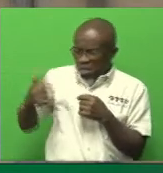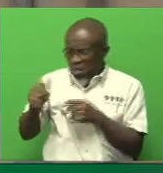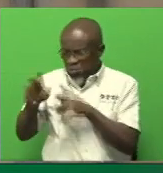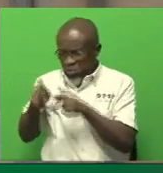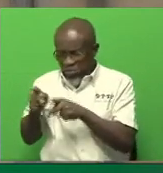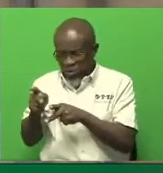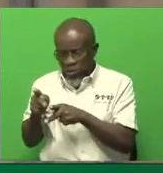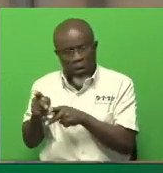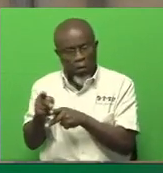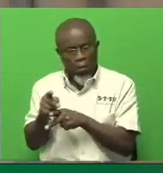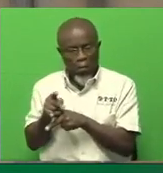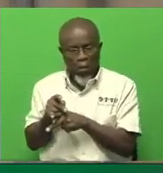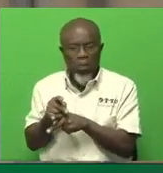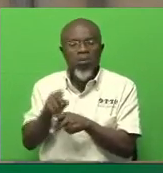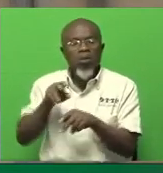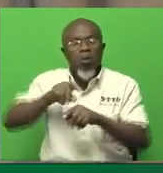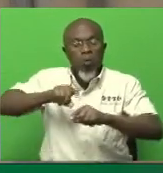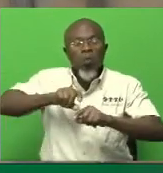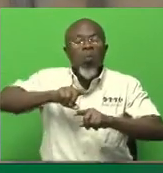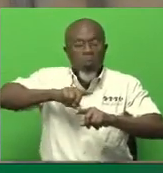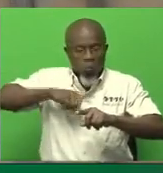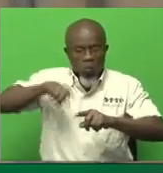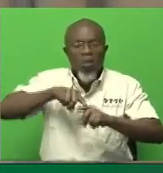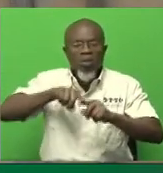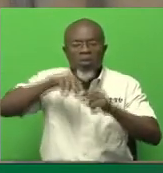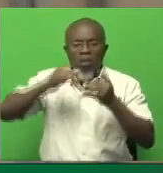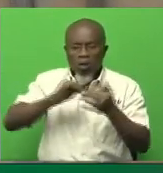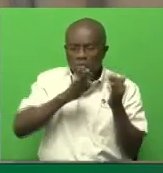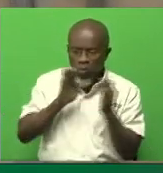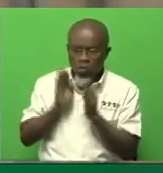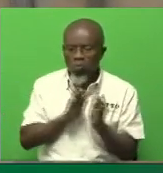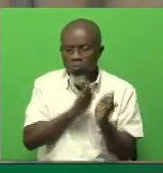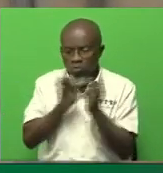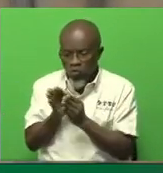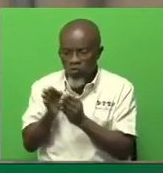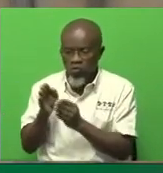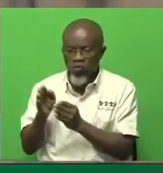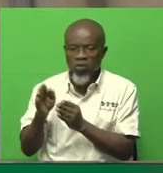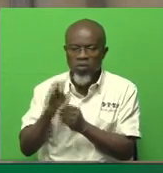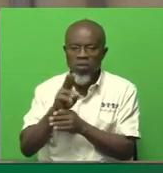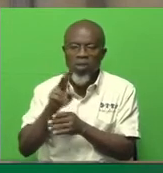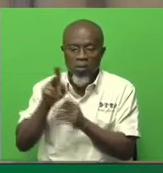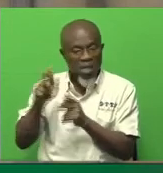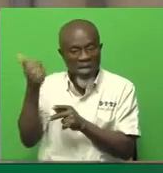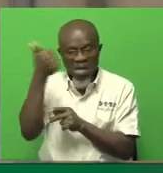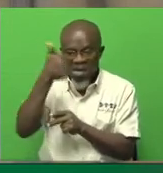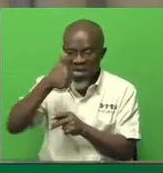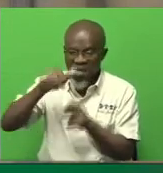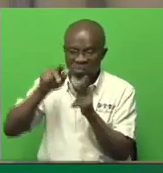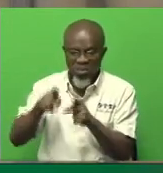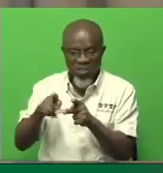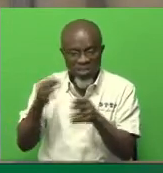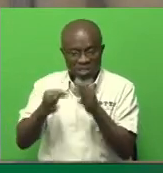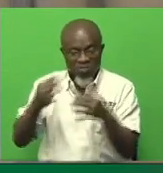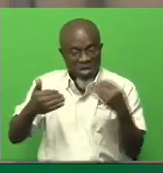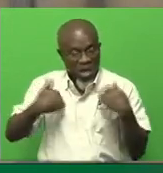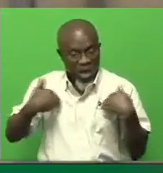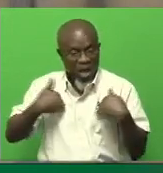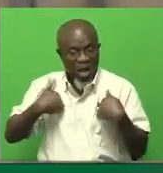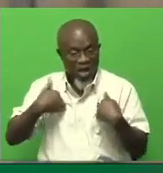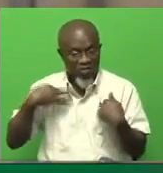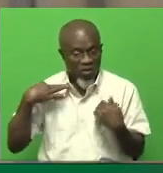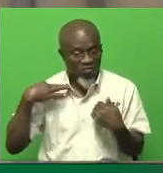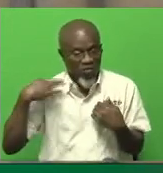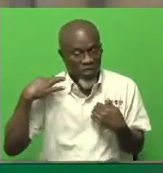receives my blood it could be a child suffering from cancer who receives the blood it could be a beta